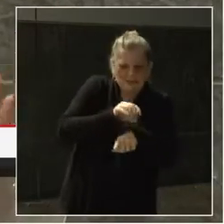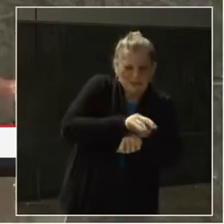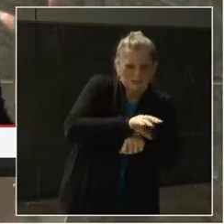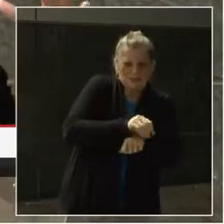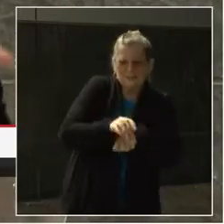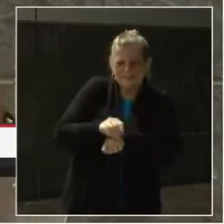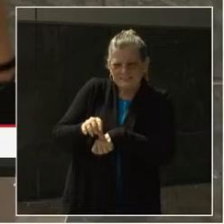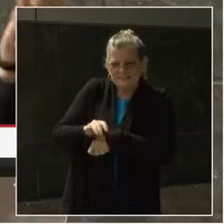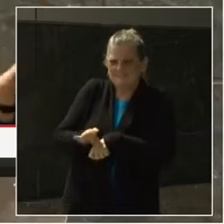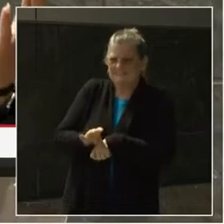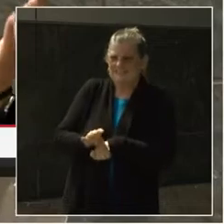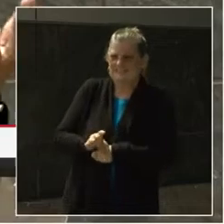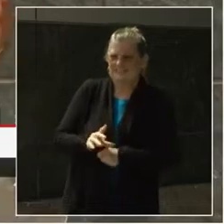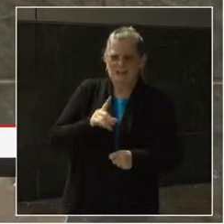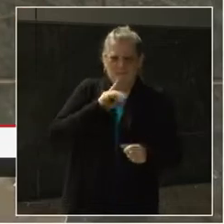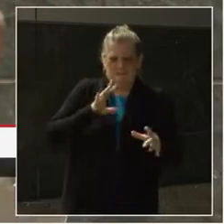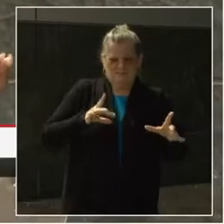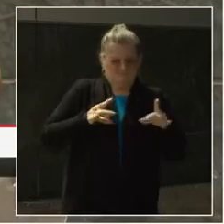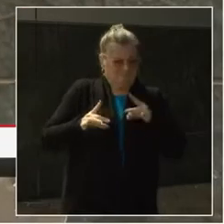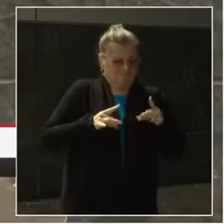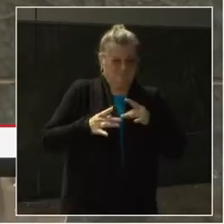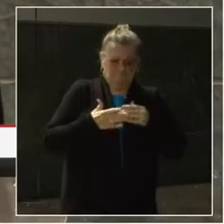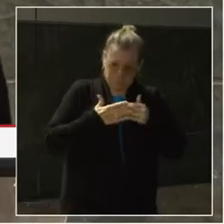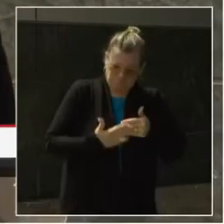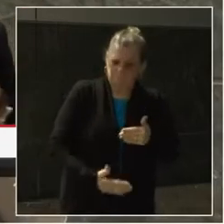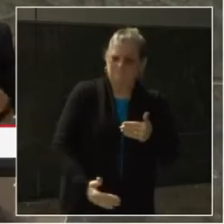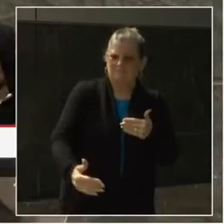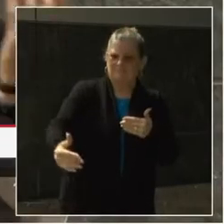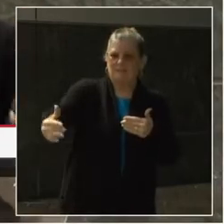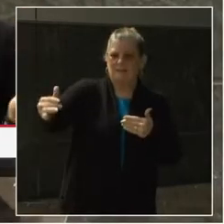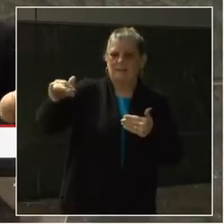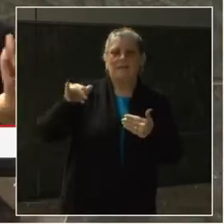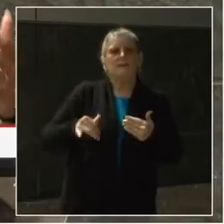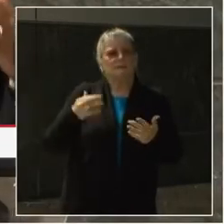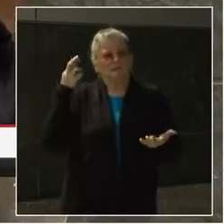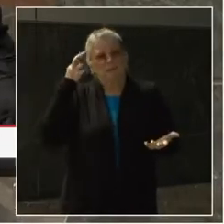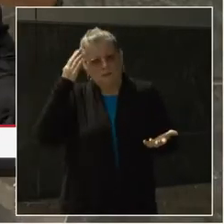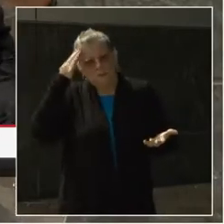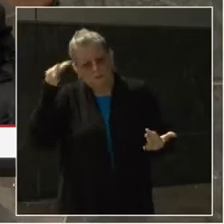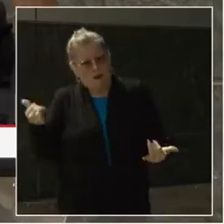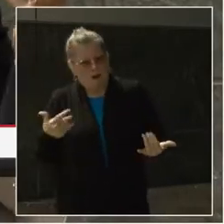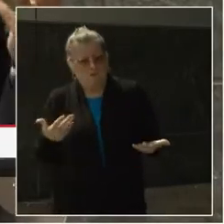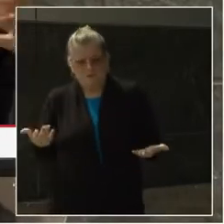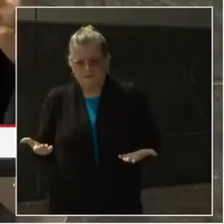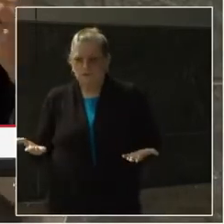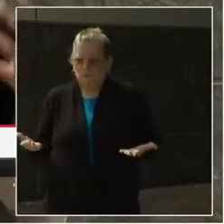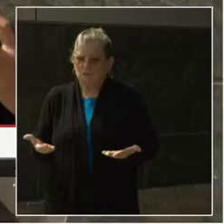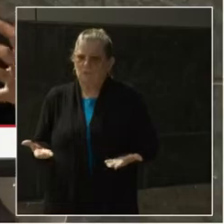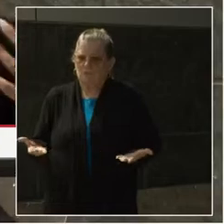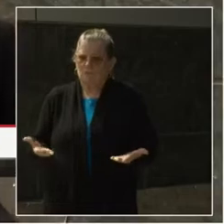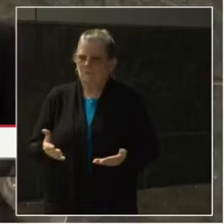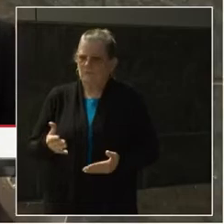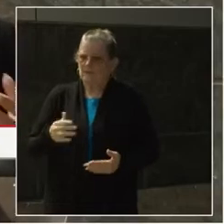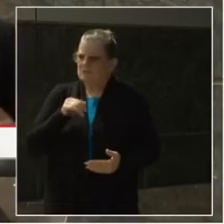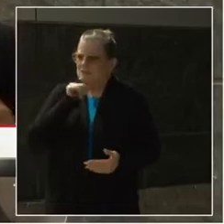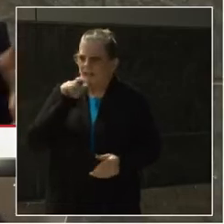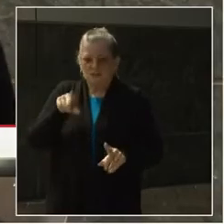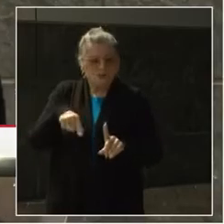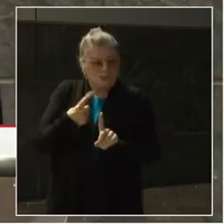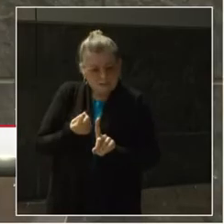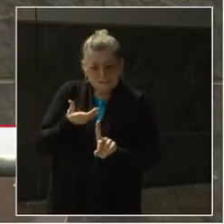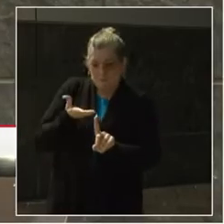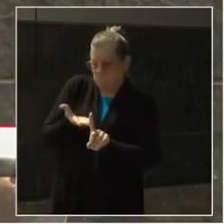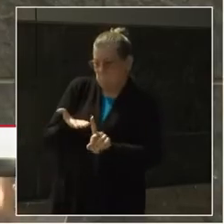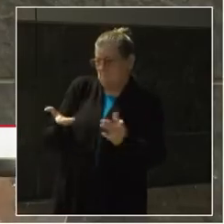for life. That is why we're here today. And so I do want to thank you for not just being here in present, but being here in spirit, and the love that